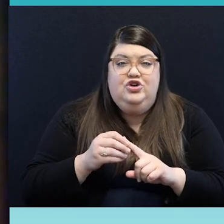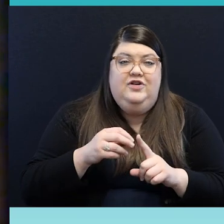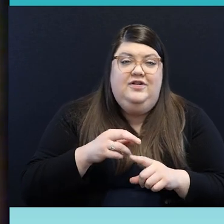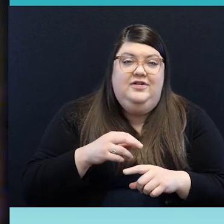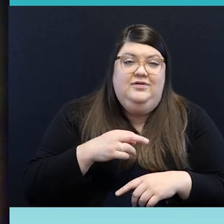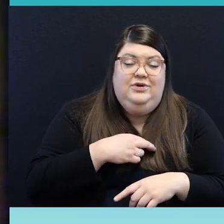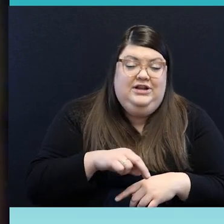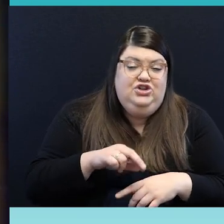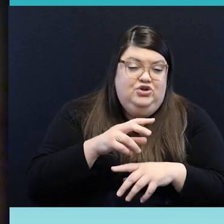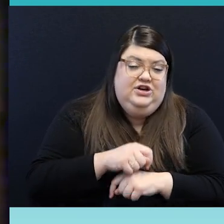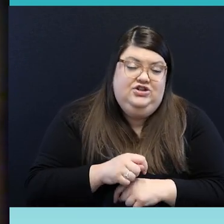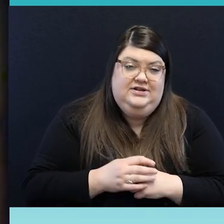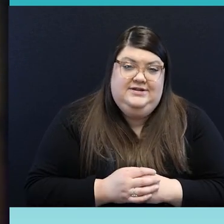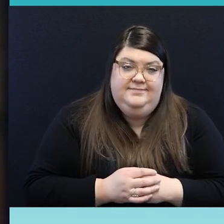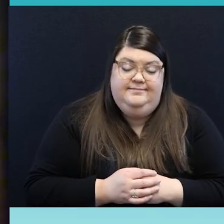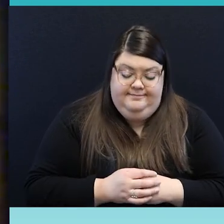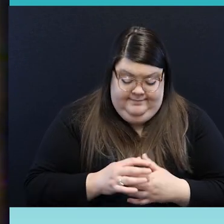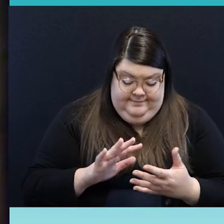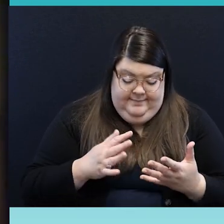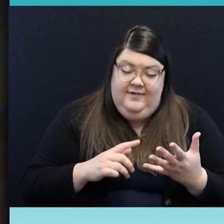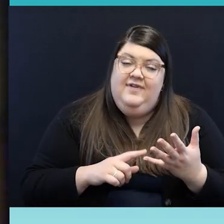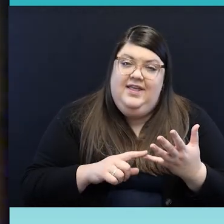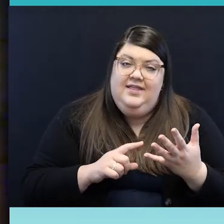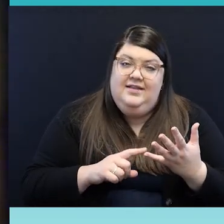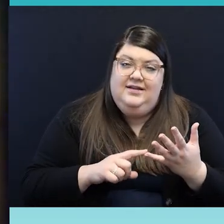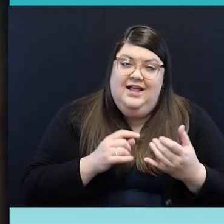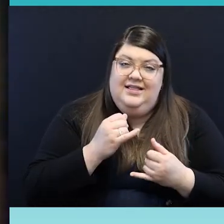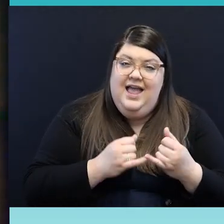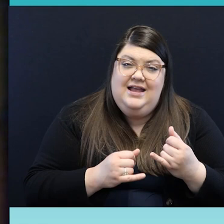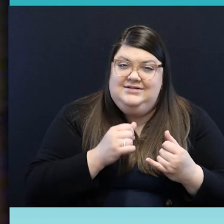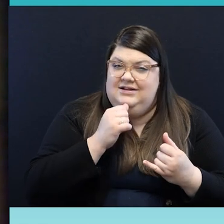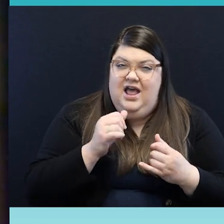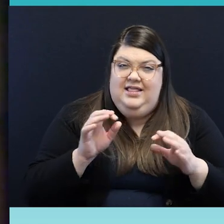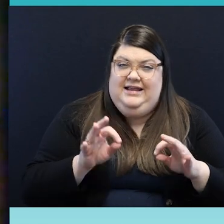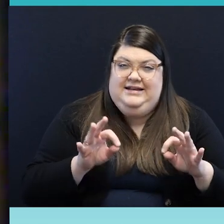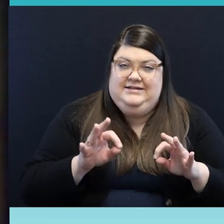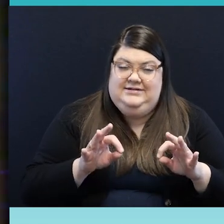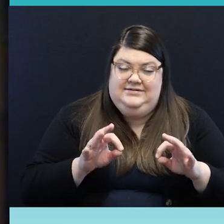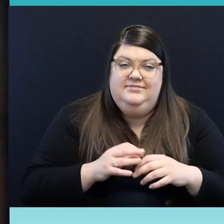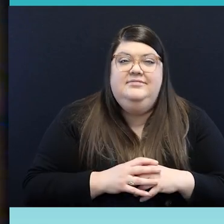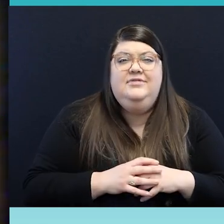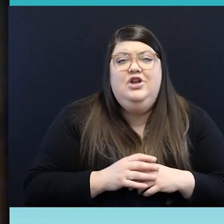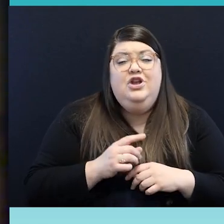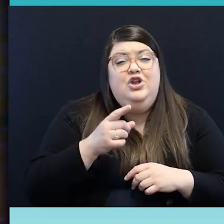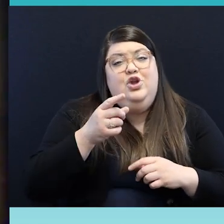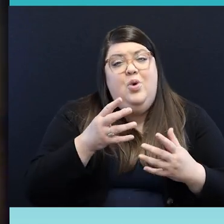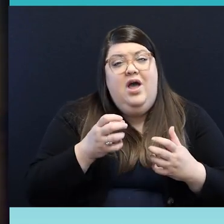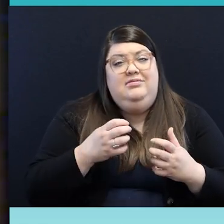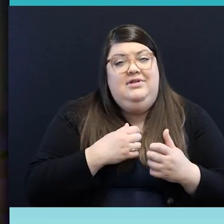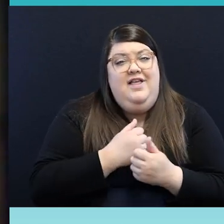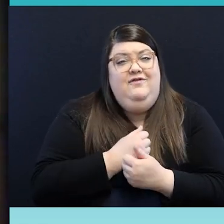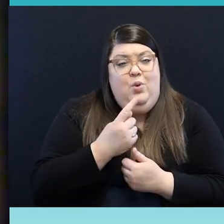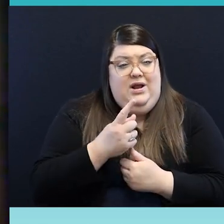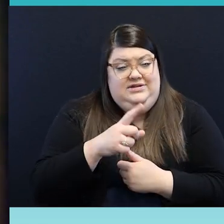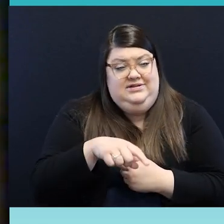traditions. And five, last and certainly not least, what you want loved ones to